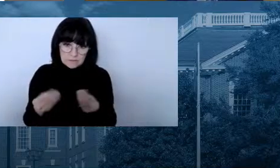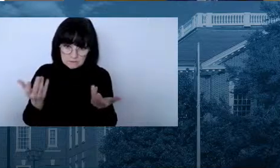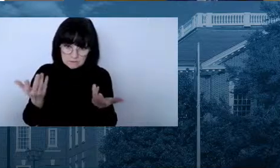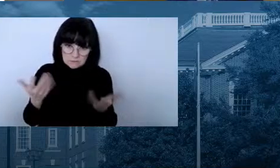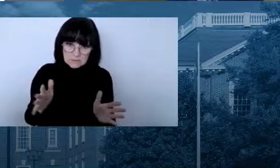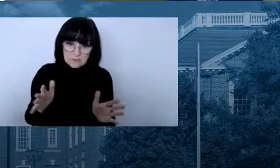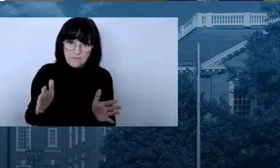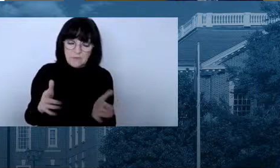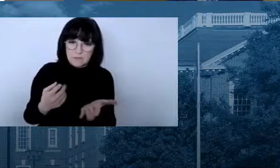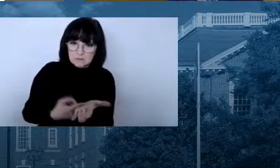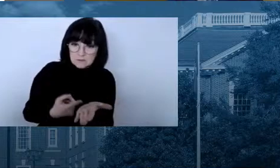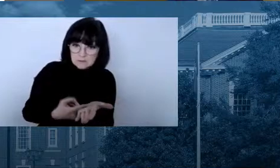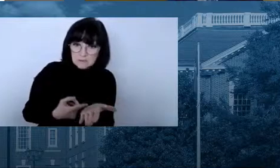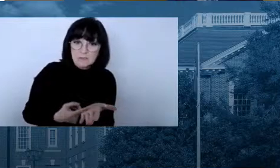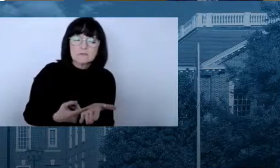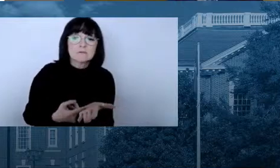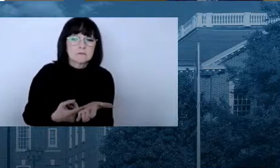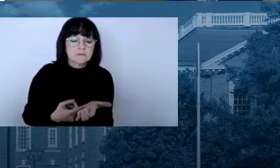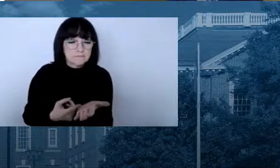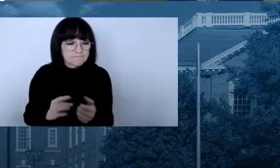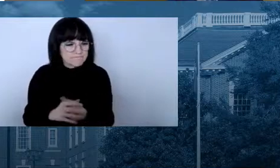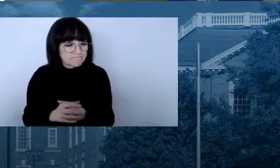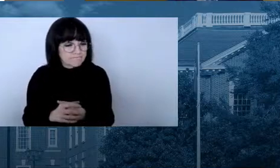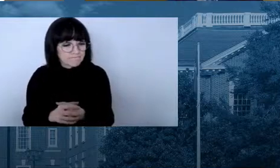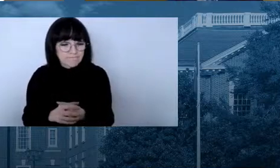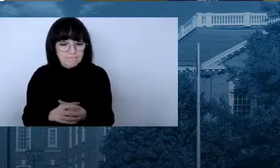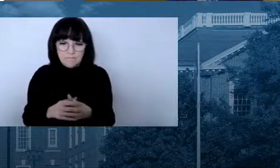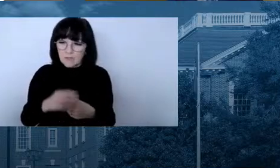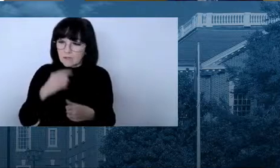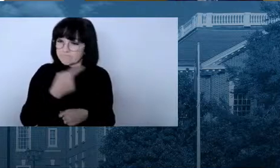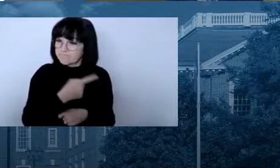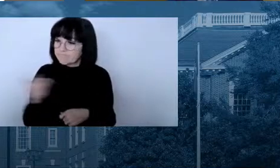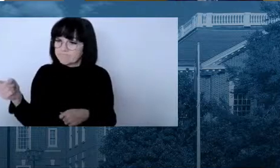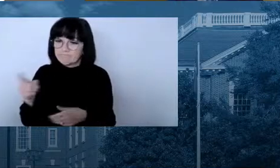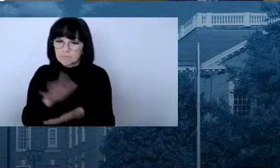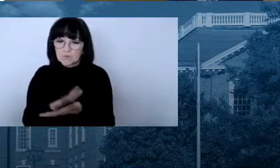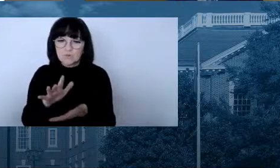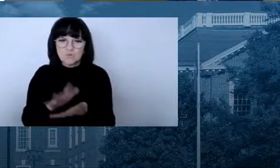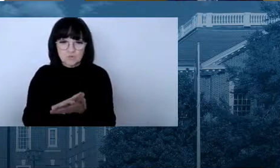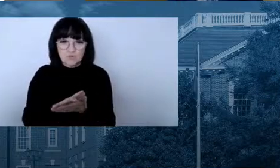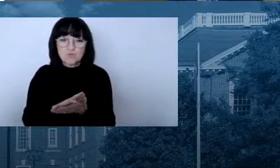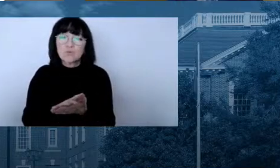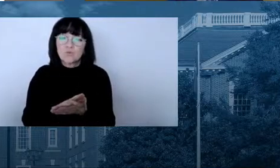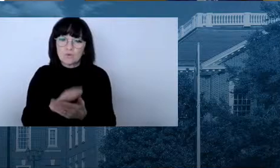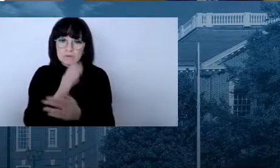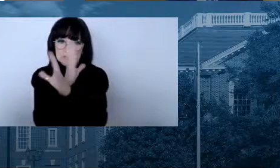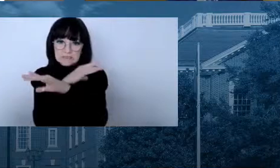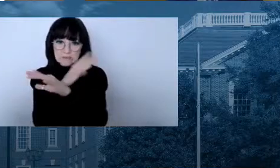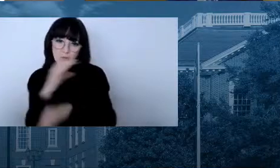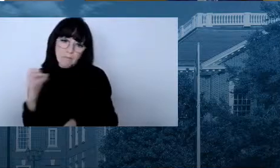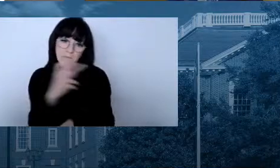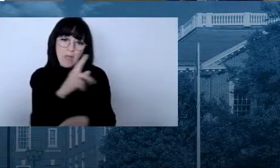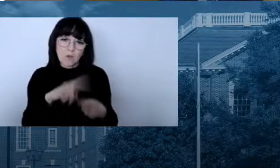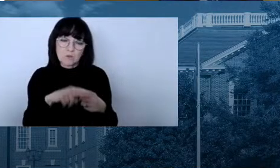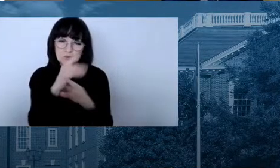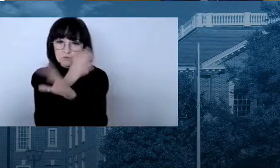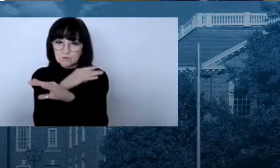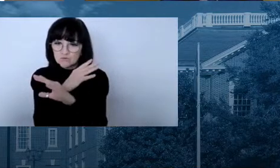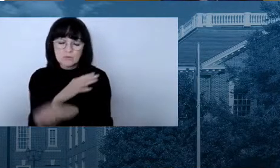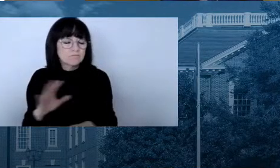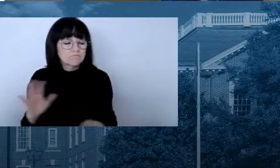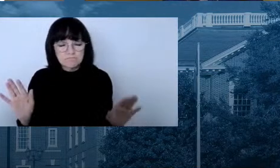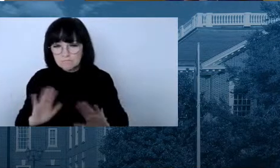allowing districts to go remote. My guess is that they've discussed it at the district level in different places across our